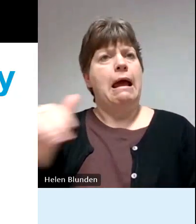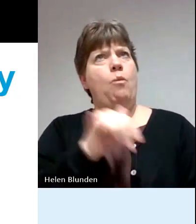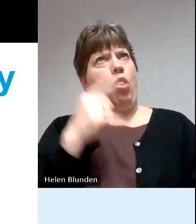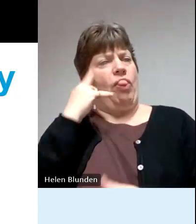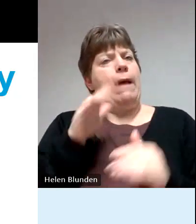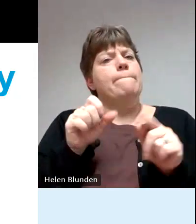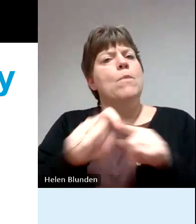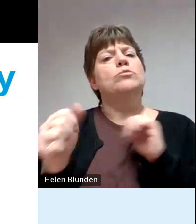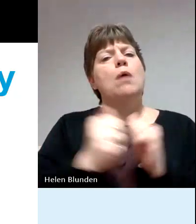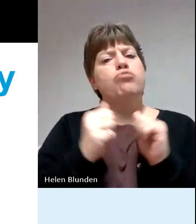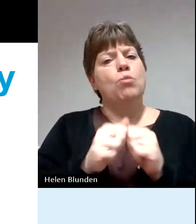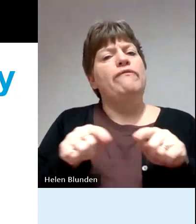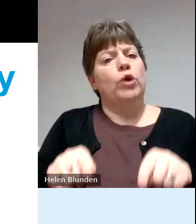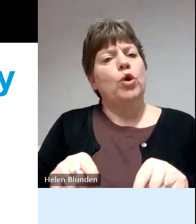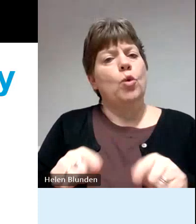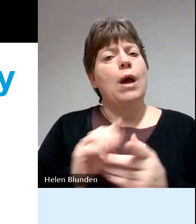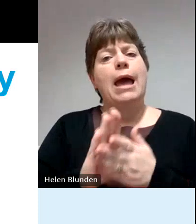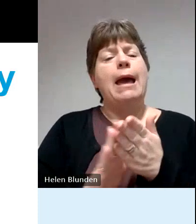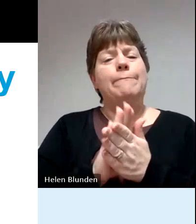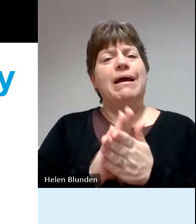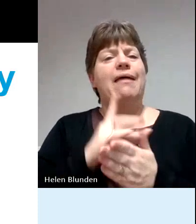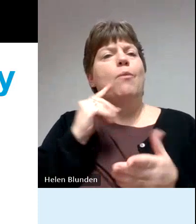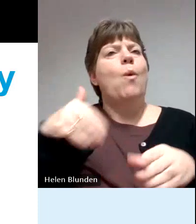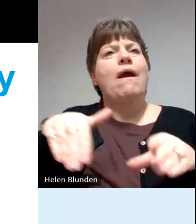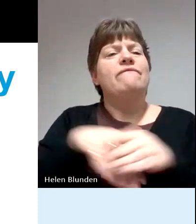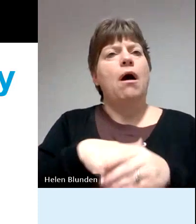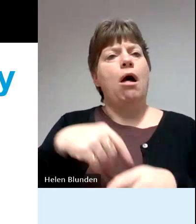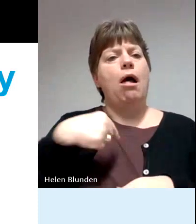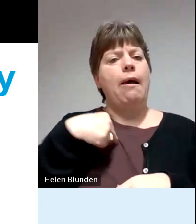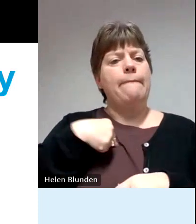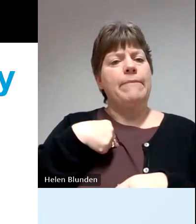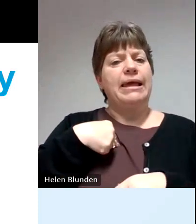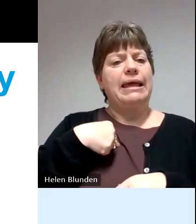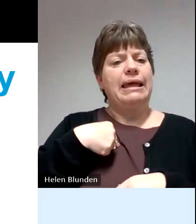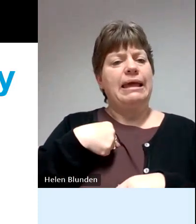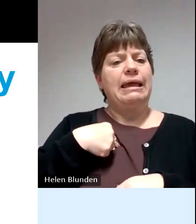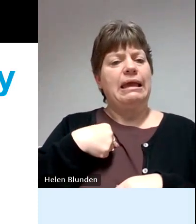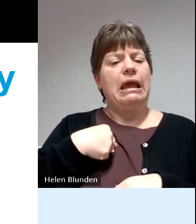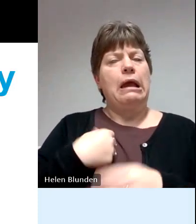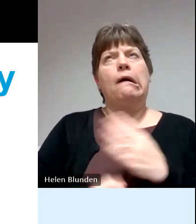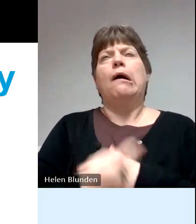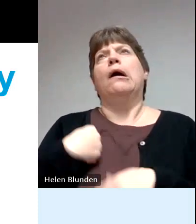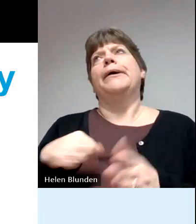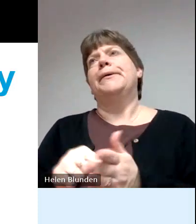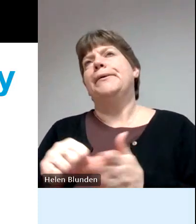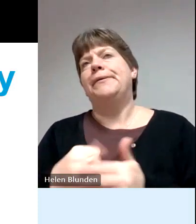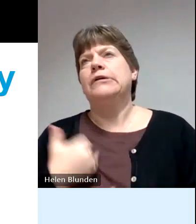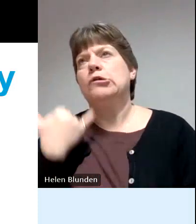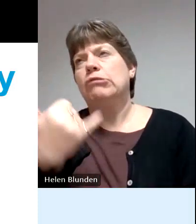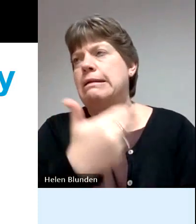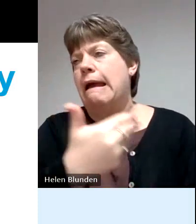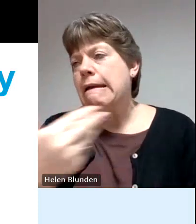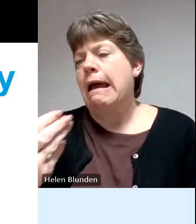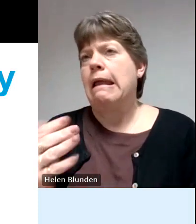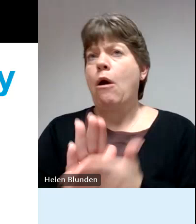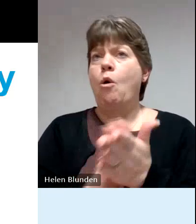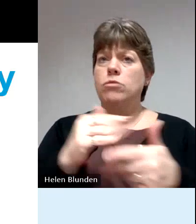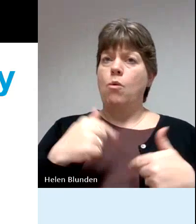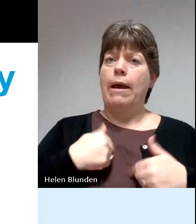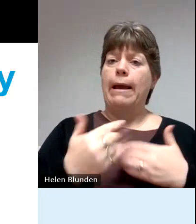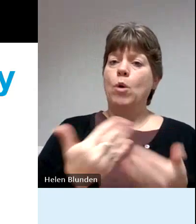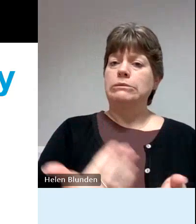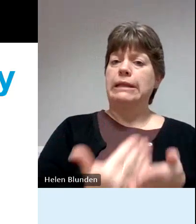appropriate, so that doesn't involve patients being A, inconvenienced, and B, their safety being compromised by